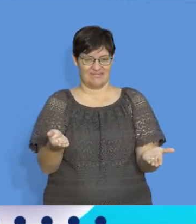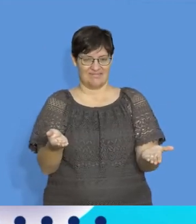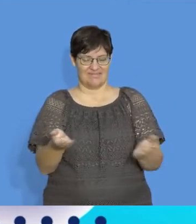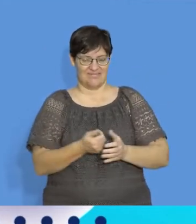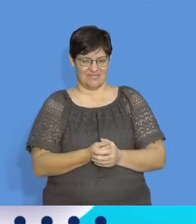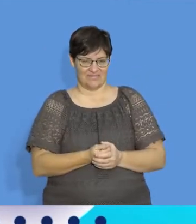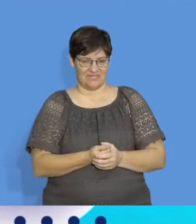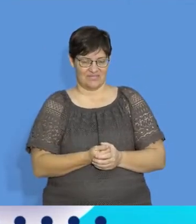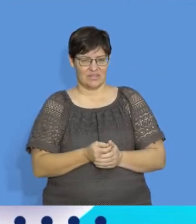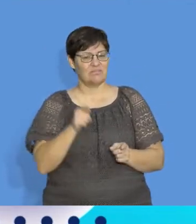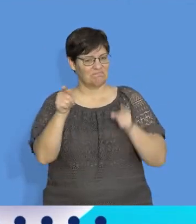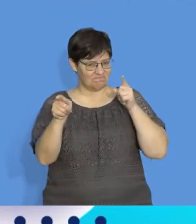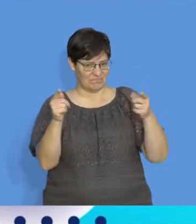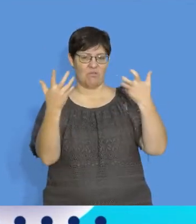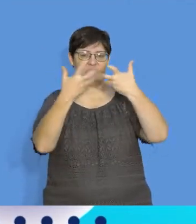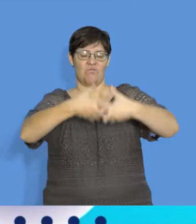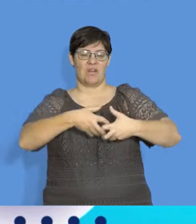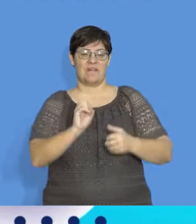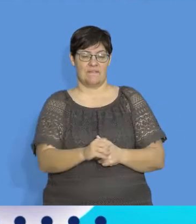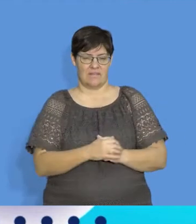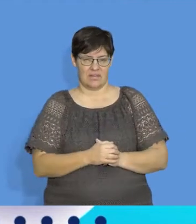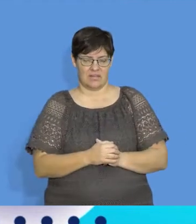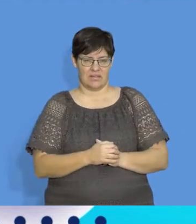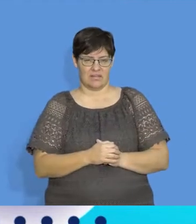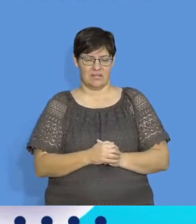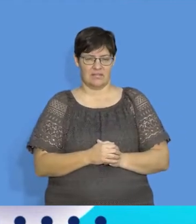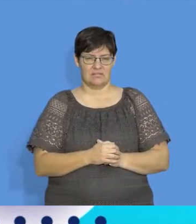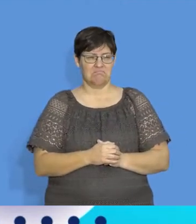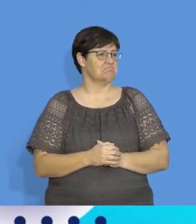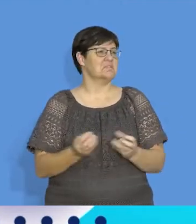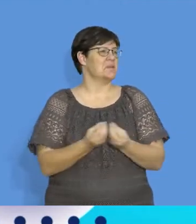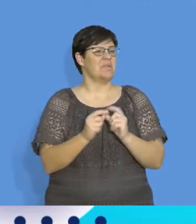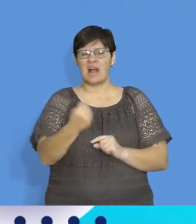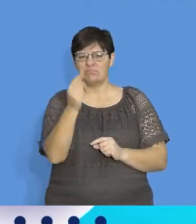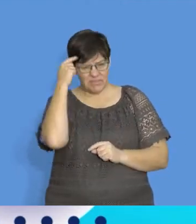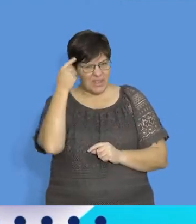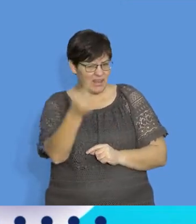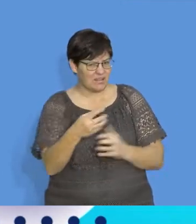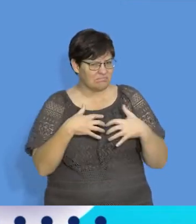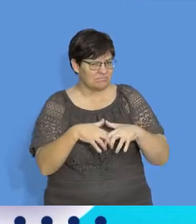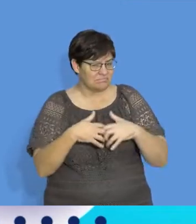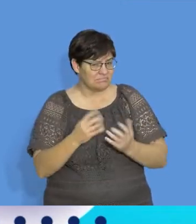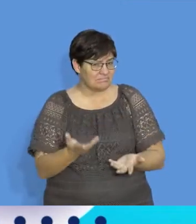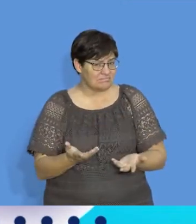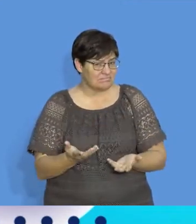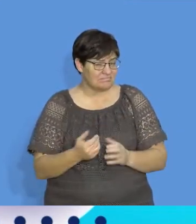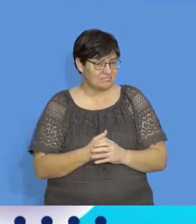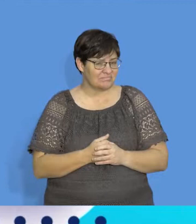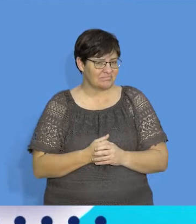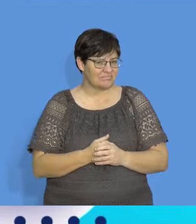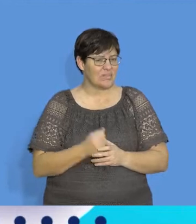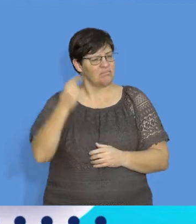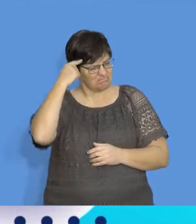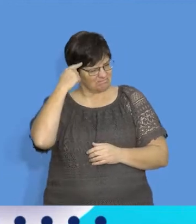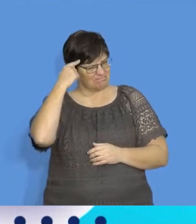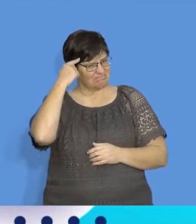the petrol price goes down. So the two correlate. Can you think of something else of correlation?